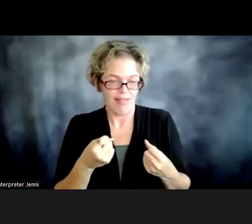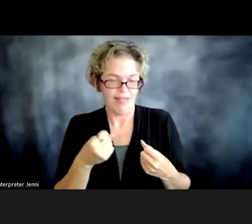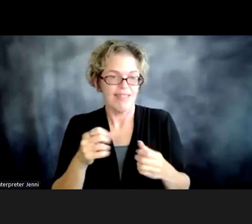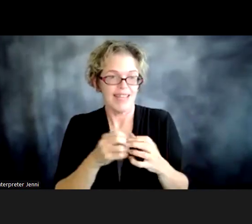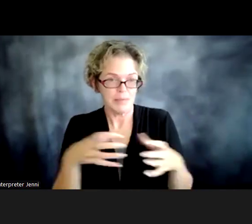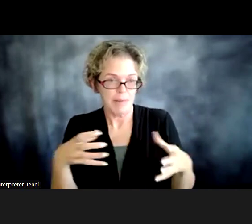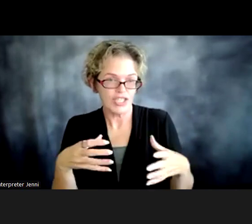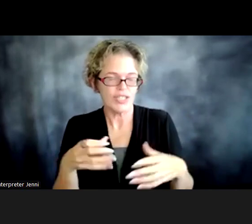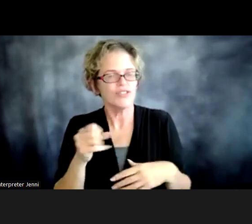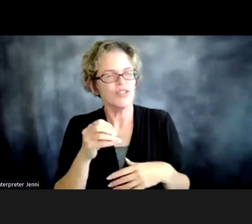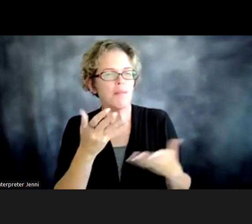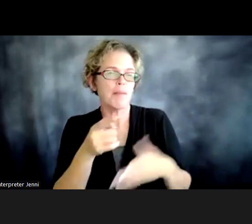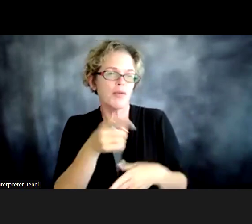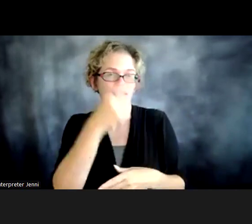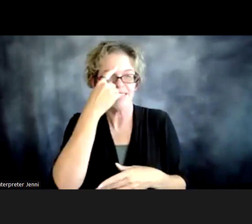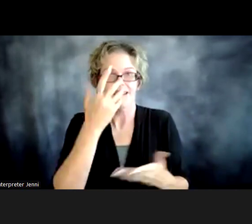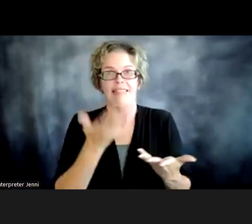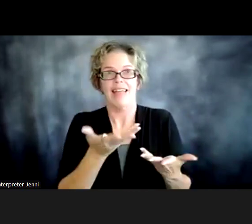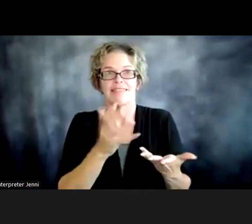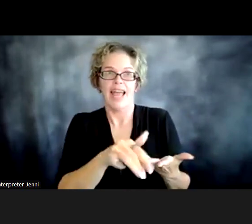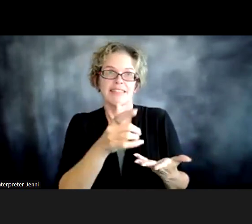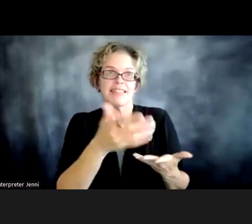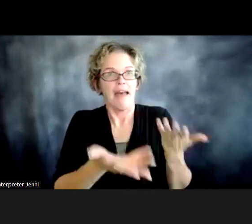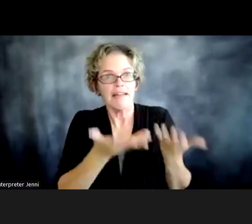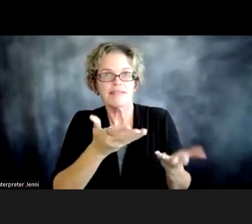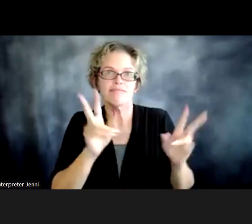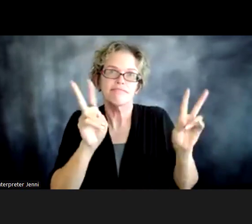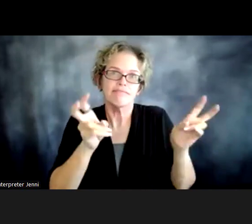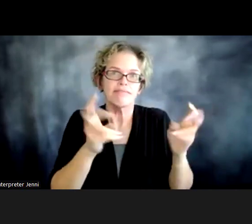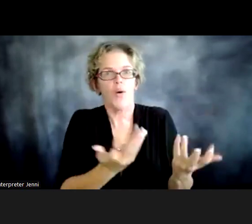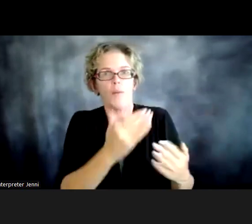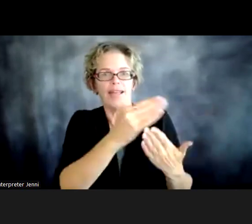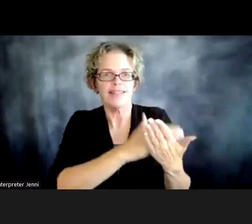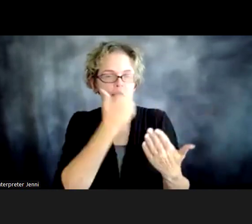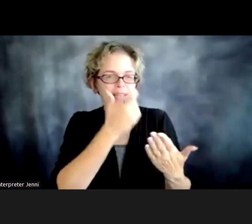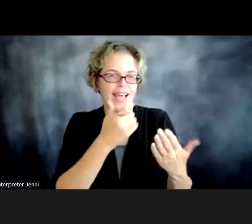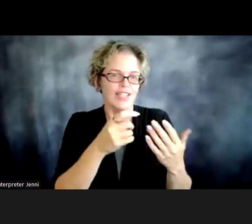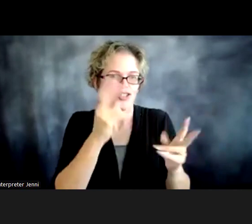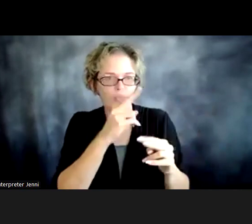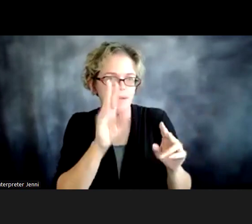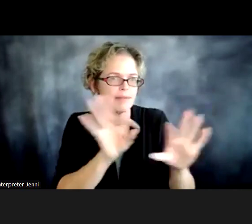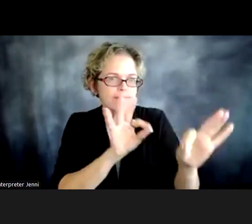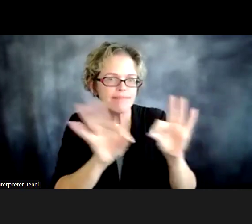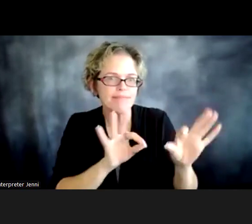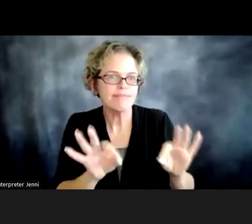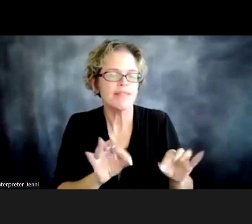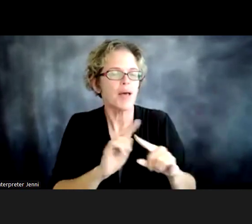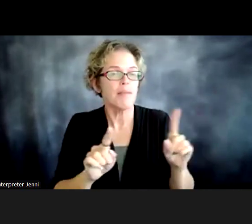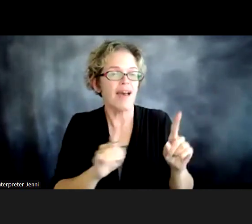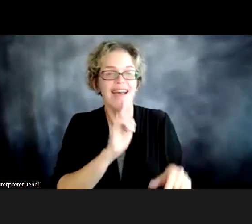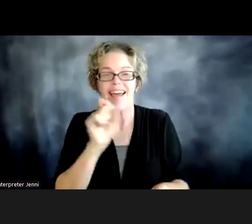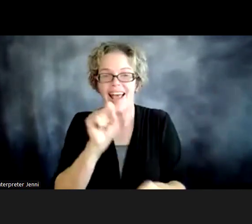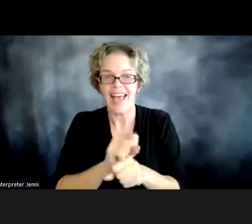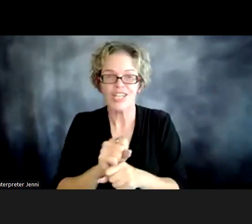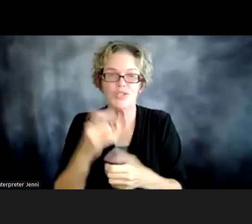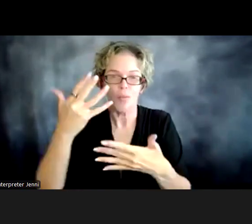I guess in a way you might look at that as a wait list because you're kind of getting randomly selected from the pool that would be potentially pulling from. But as far as just an actual wait list,